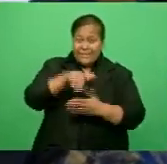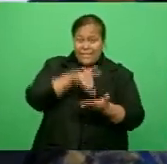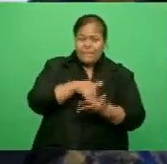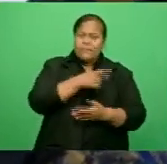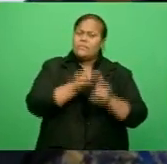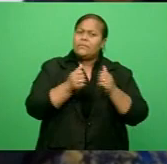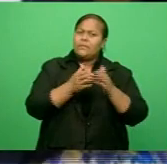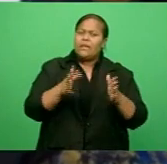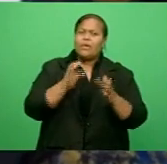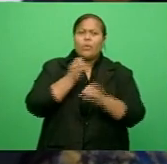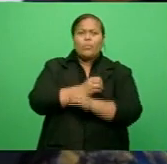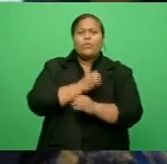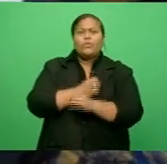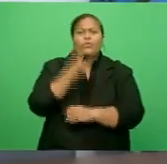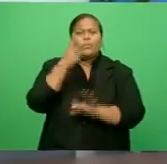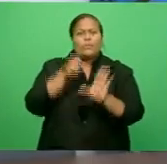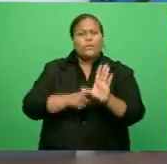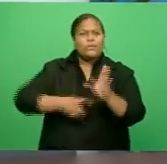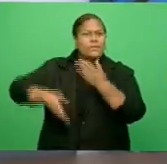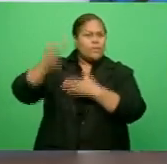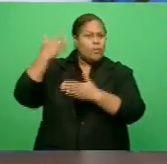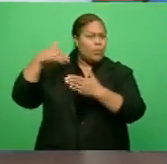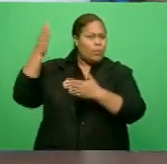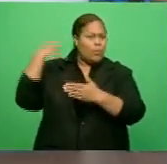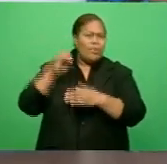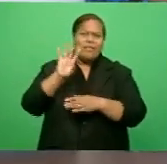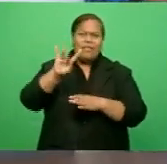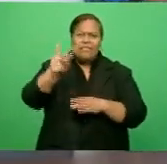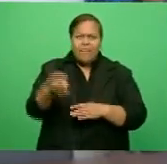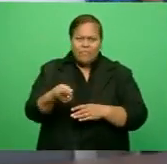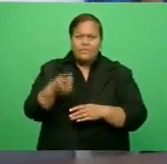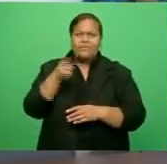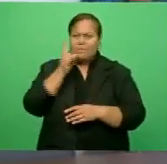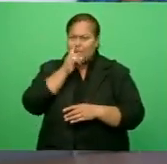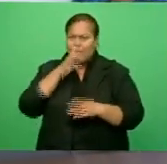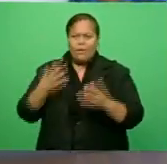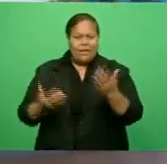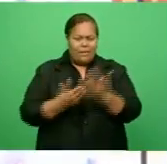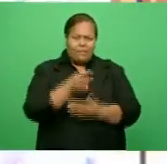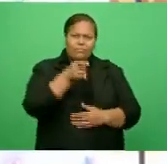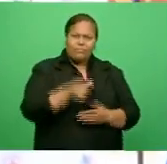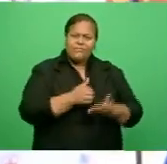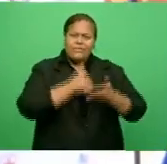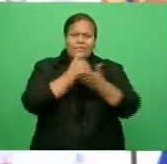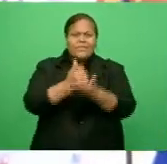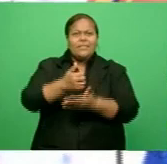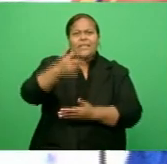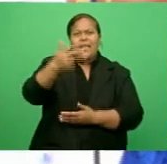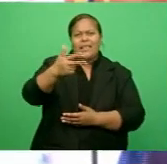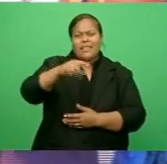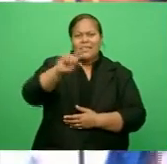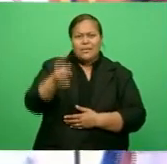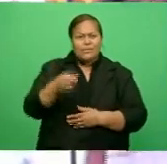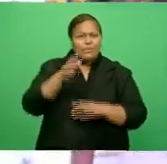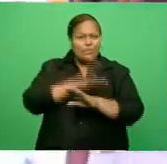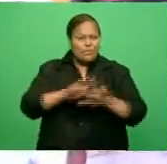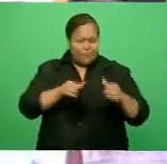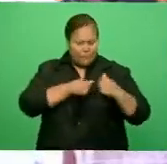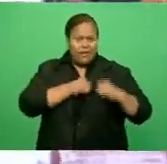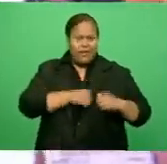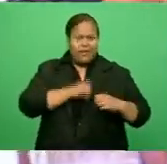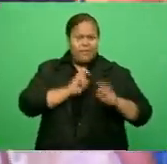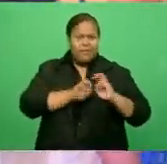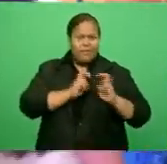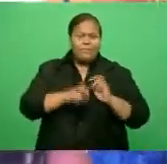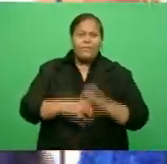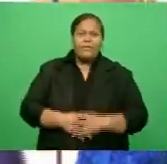ago and has served over 10,000 patients and assisted 18,000 children with heart conditions. Over 5,500